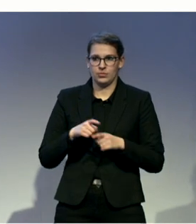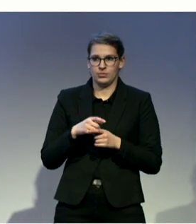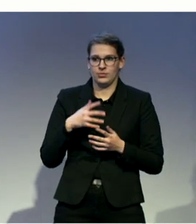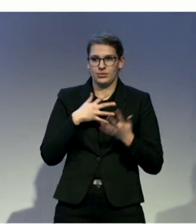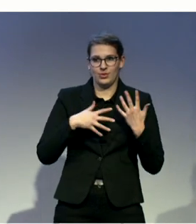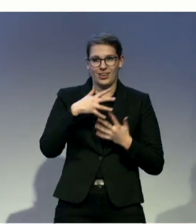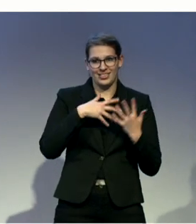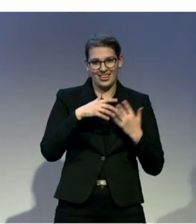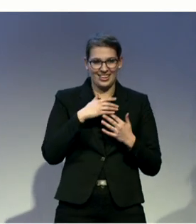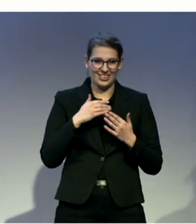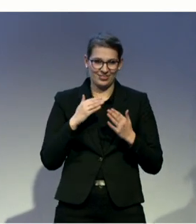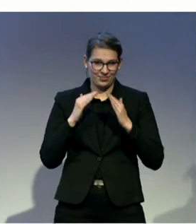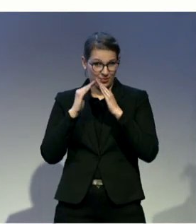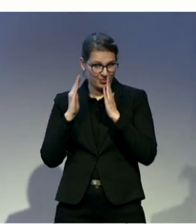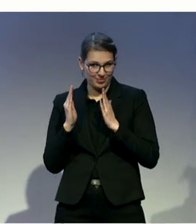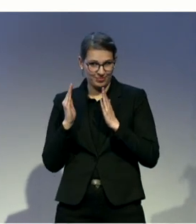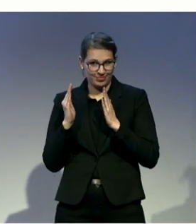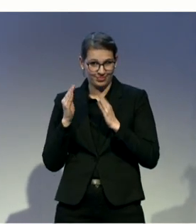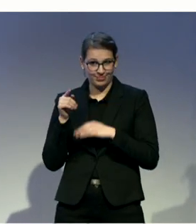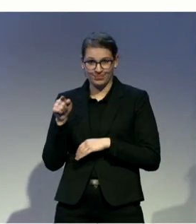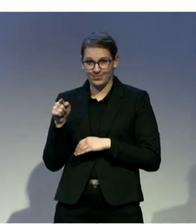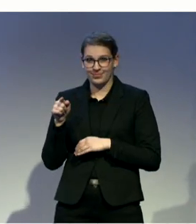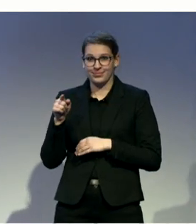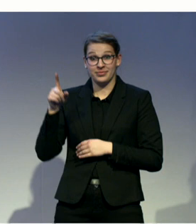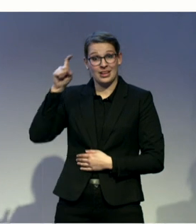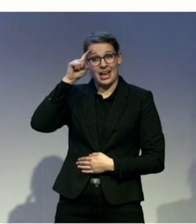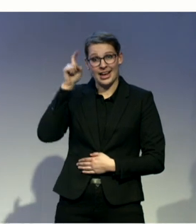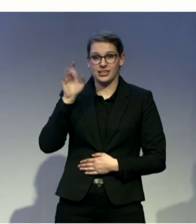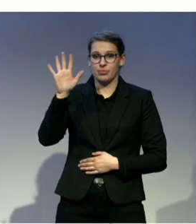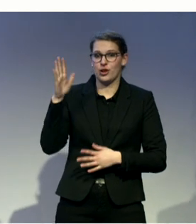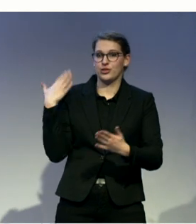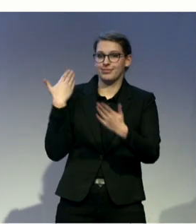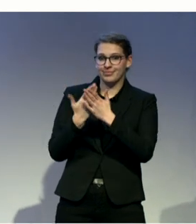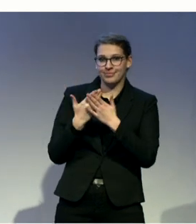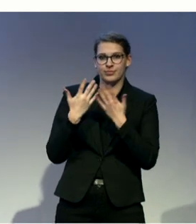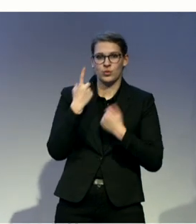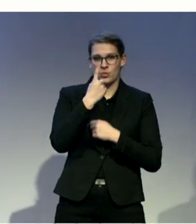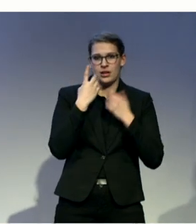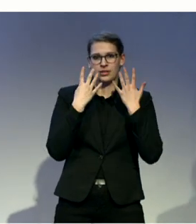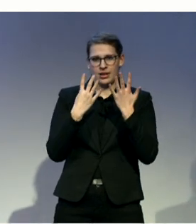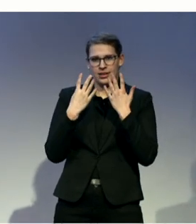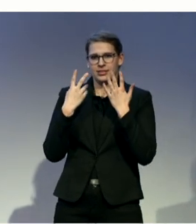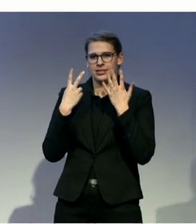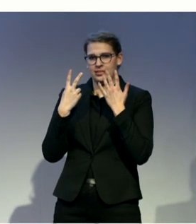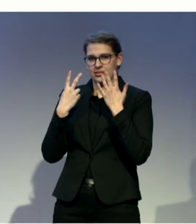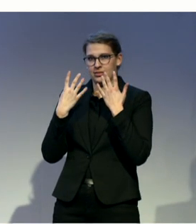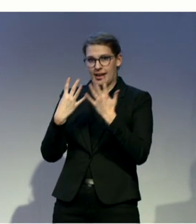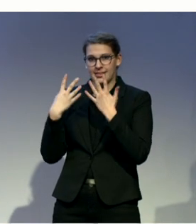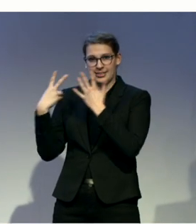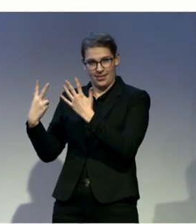carried out of in Azerbaijan Republic since 1997. Hazırda təqdim etməkdə